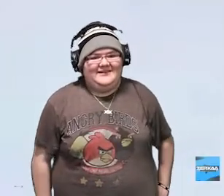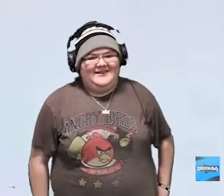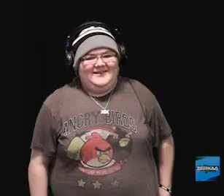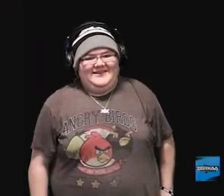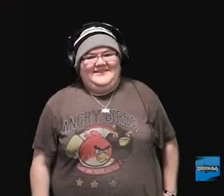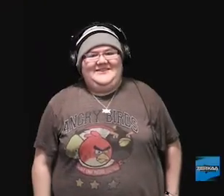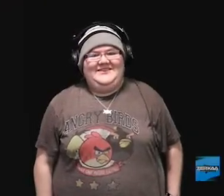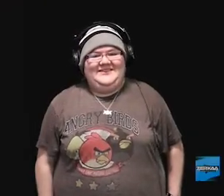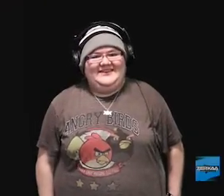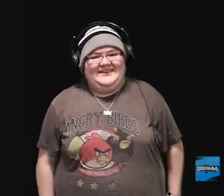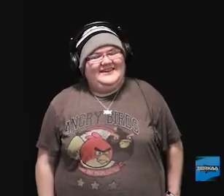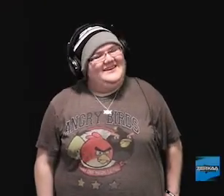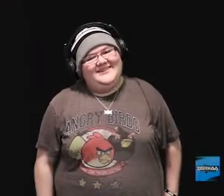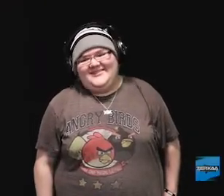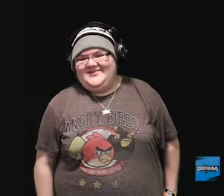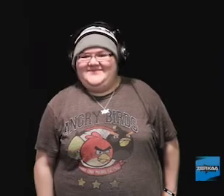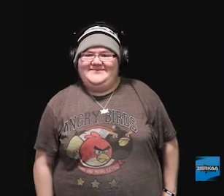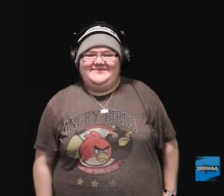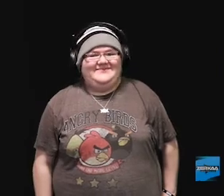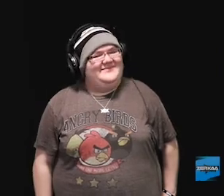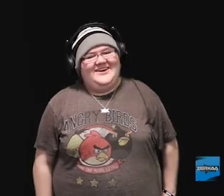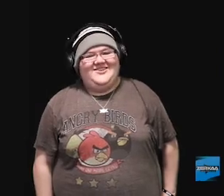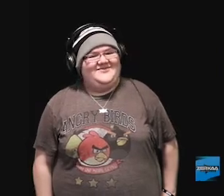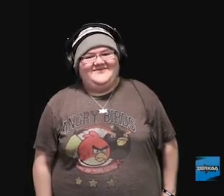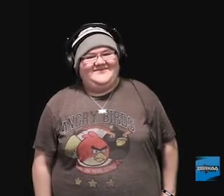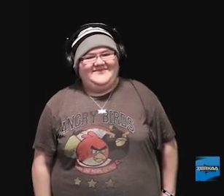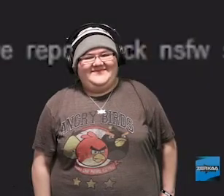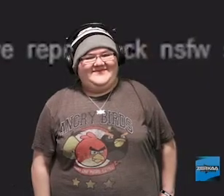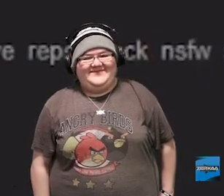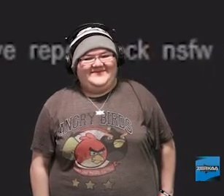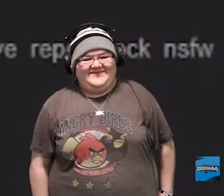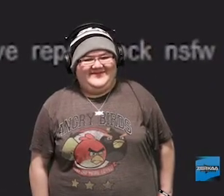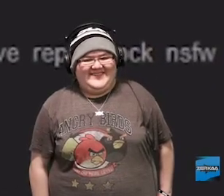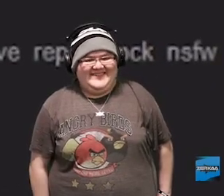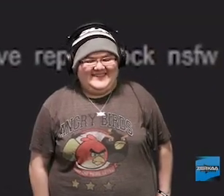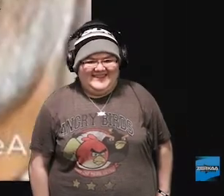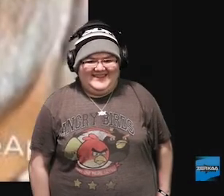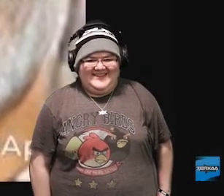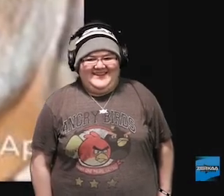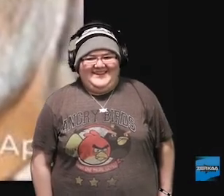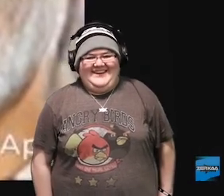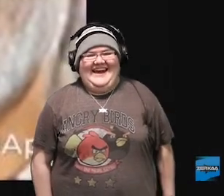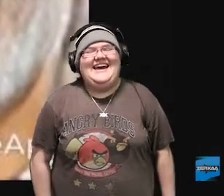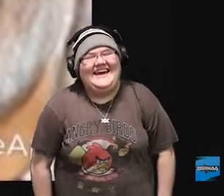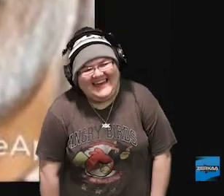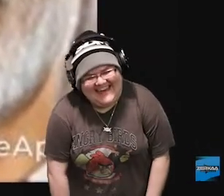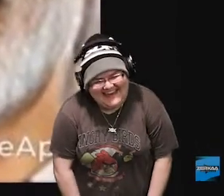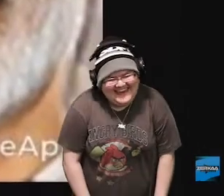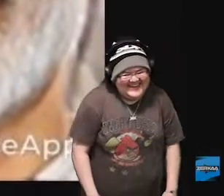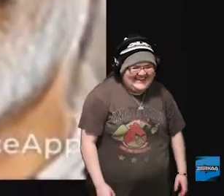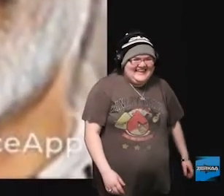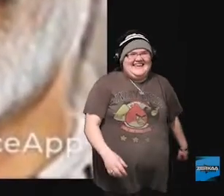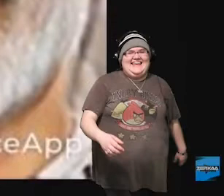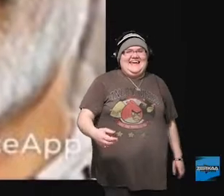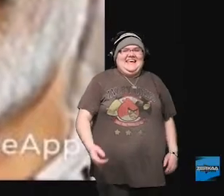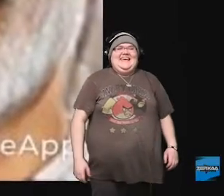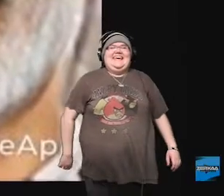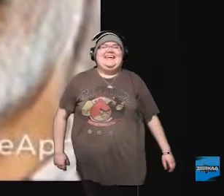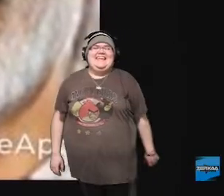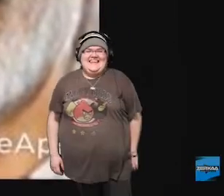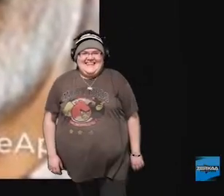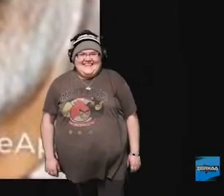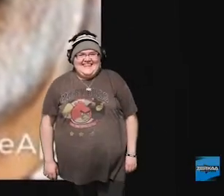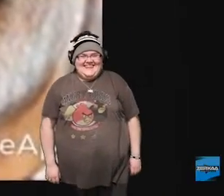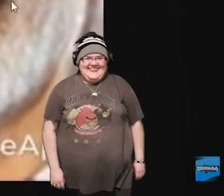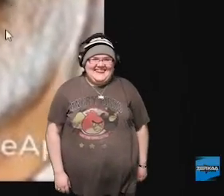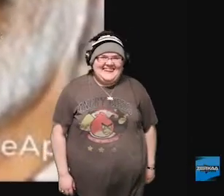Bald Josh. It doesn't look great, does it? I don't think I should go bald. No. I don't think so. Spot the difference. Why, man? They don't look the same. You know what? I need to